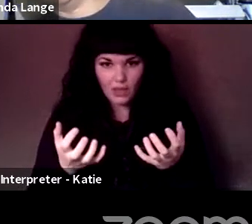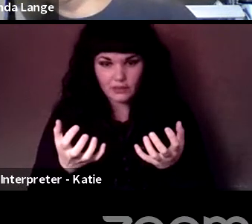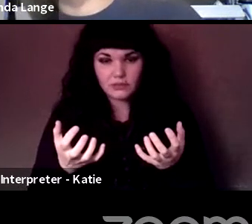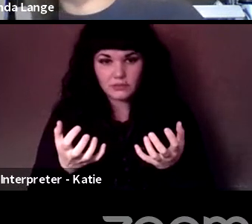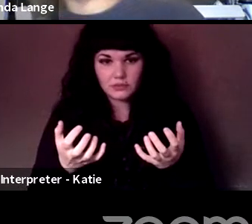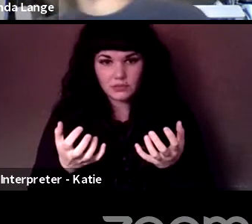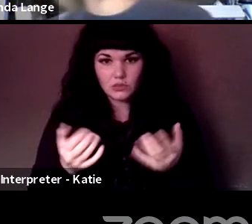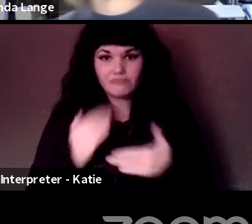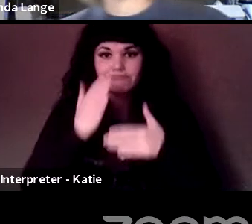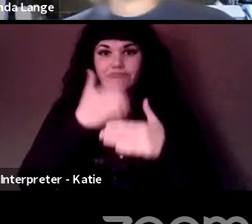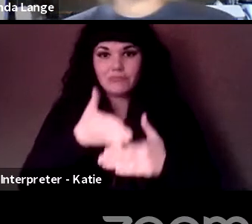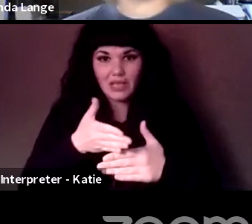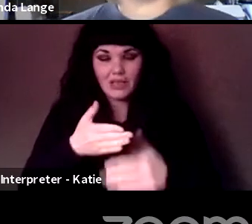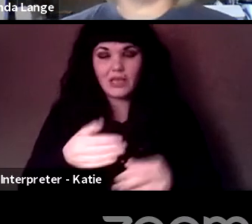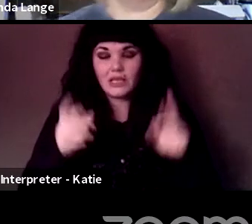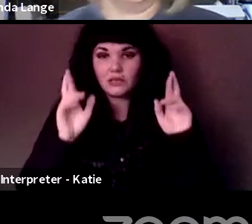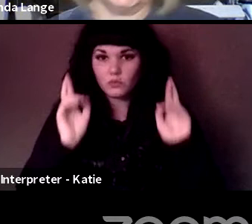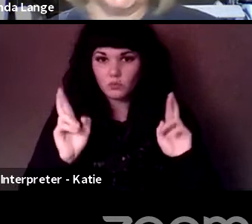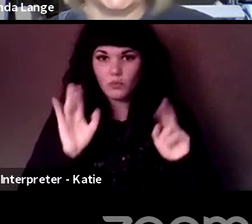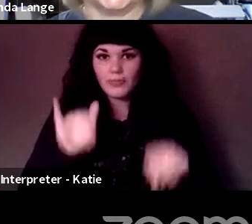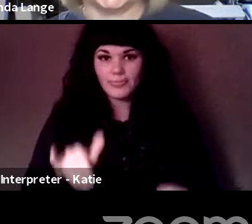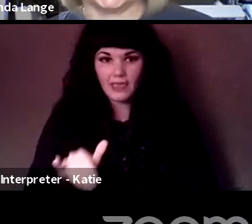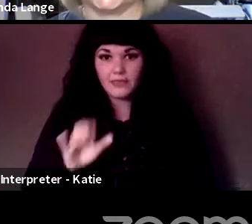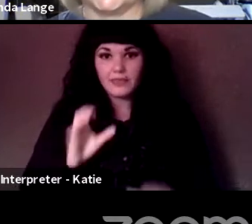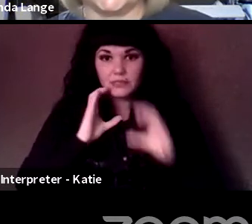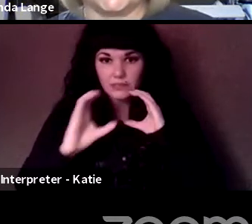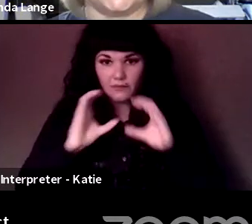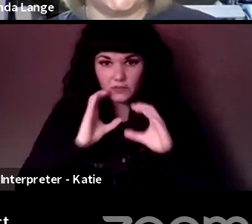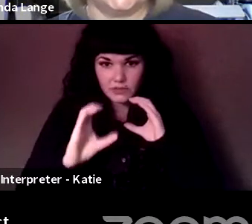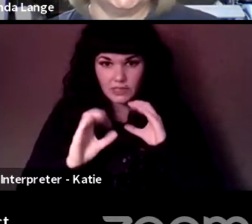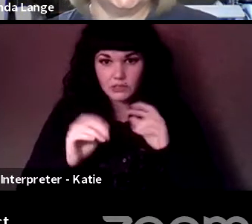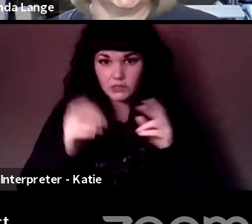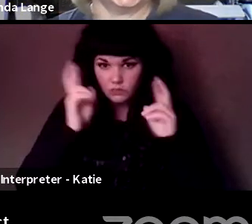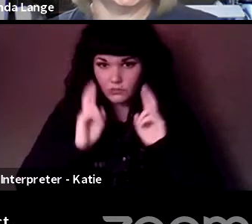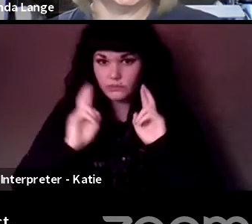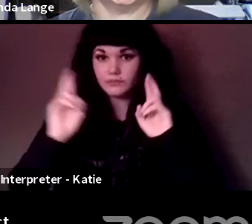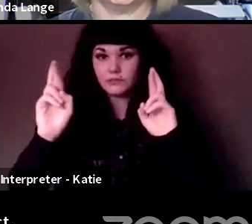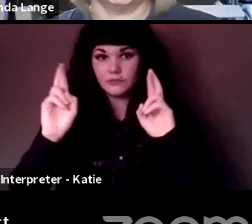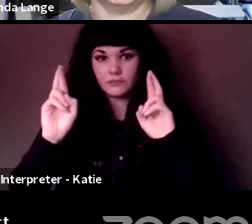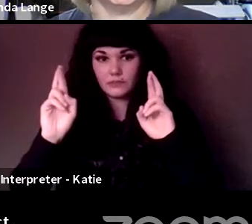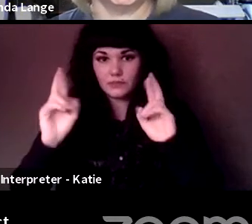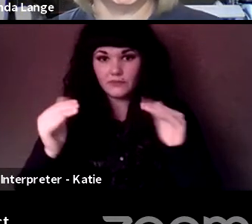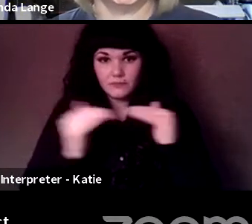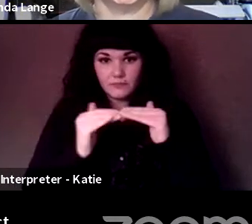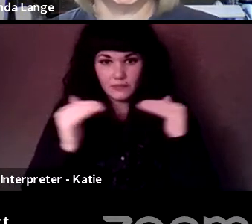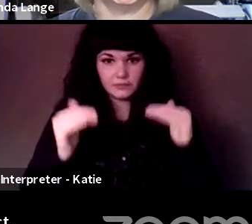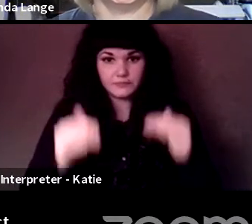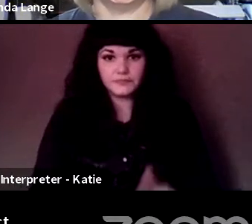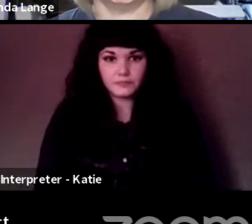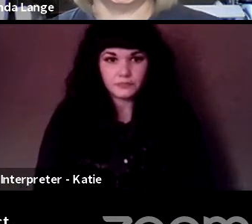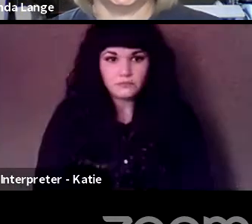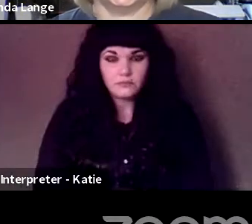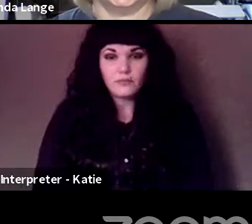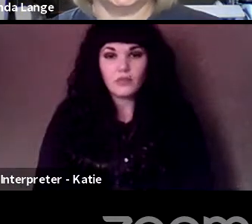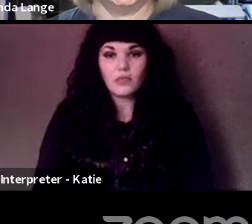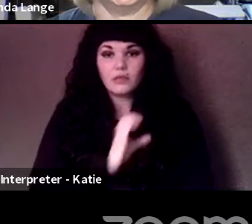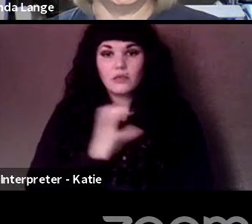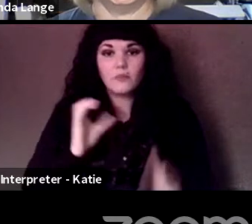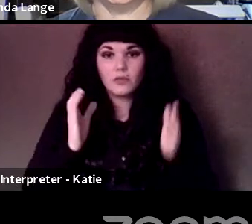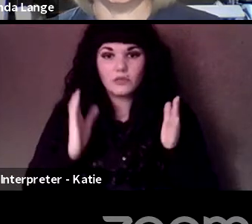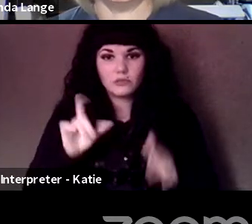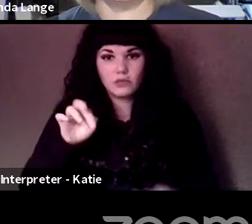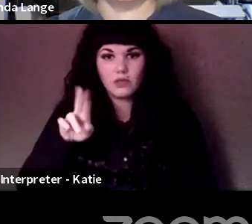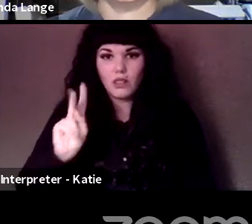and also it's productive. Commissioner Clark? Yeah, I was going to make a comment